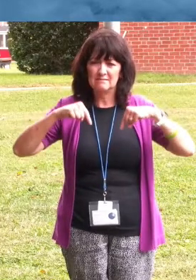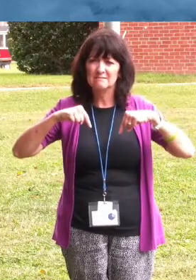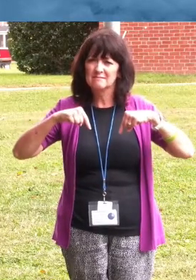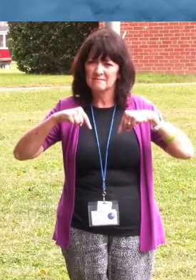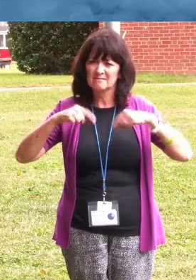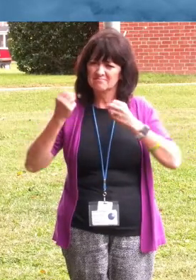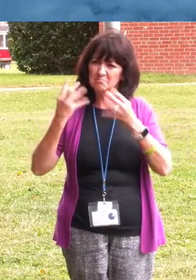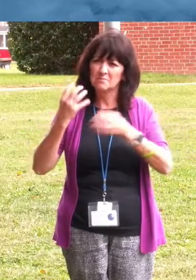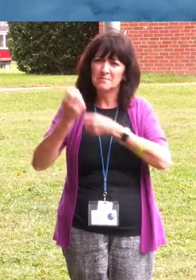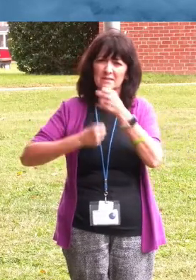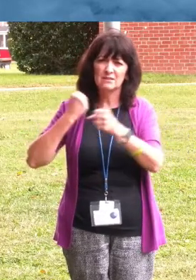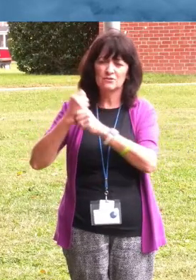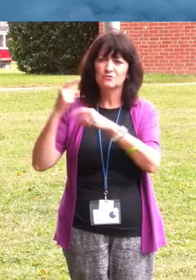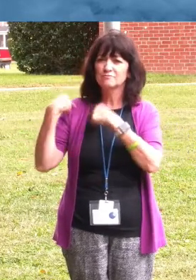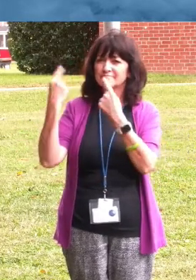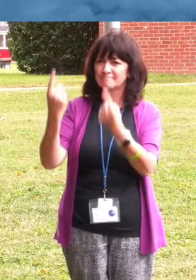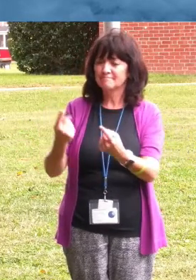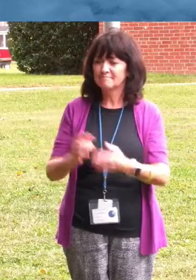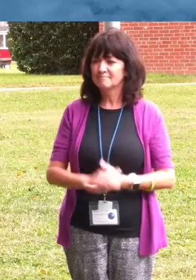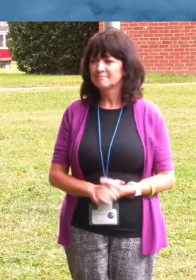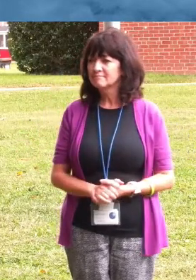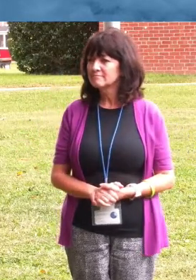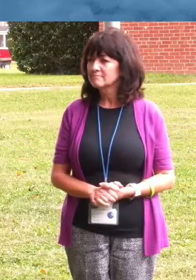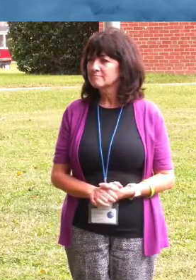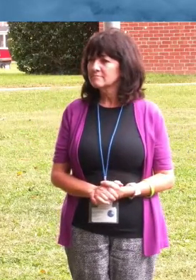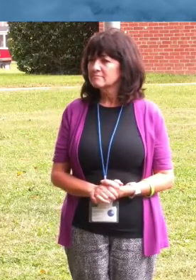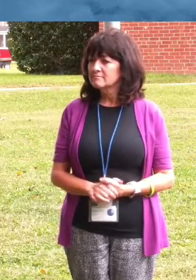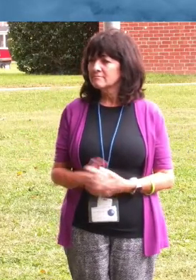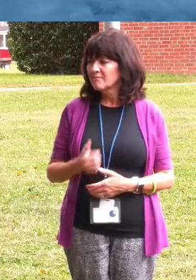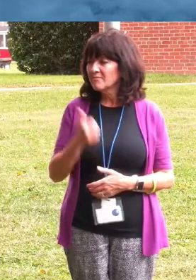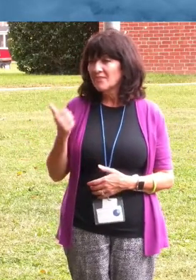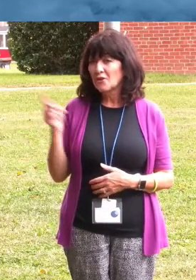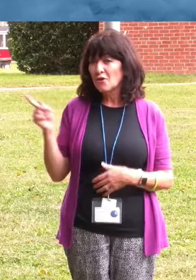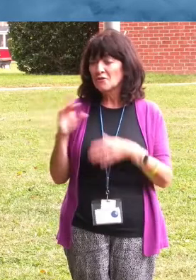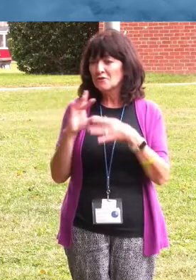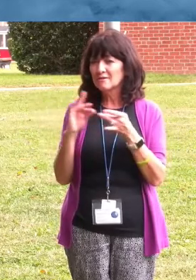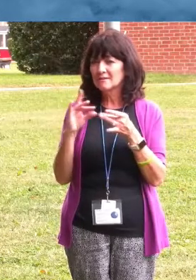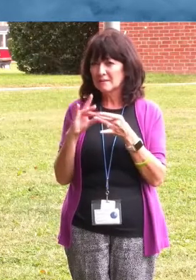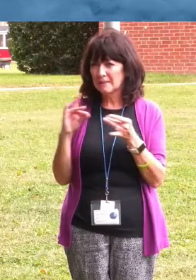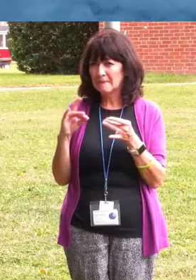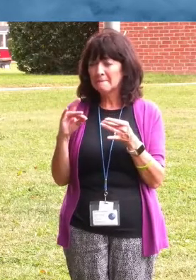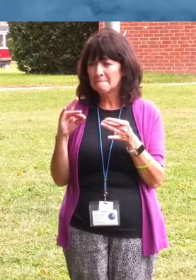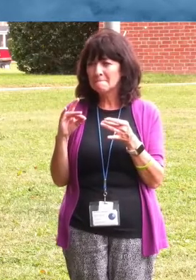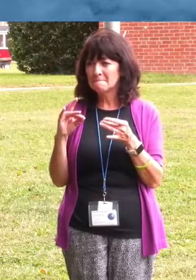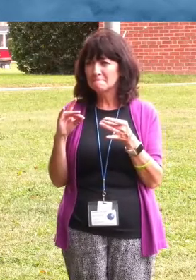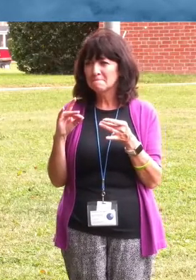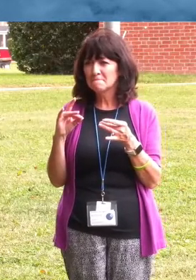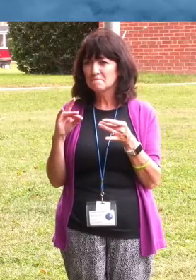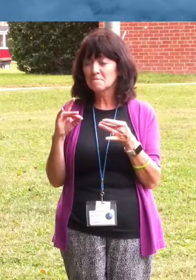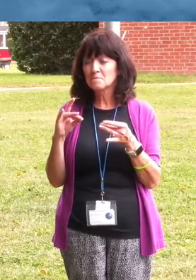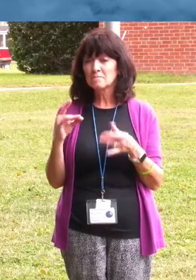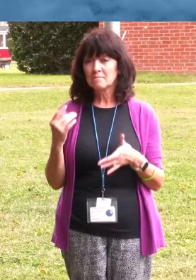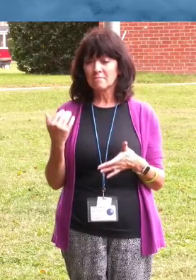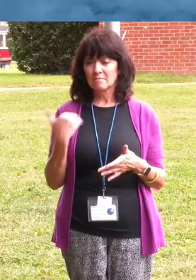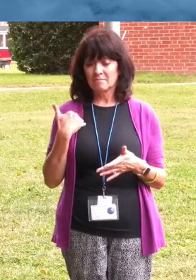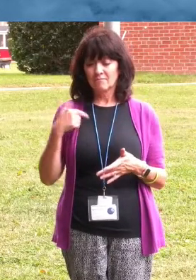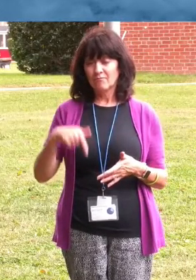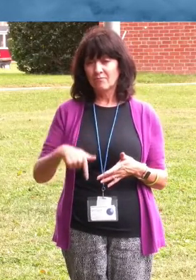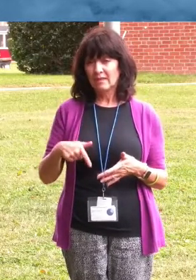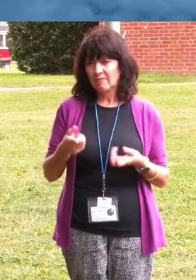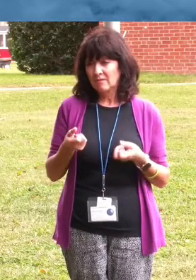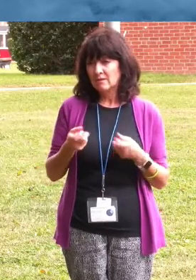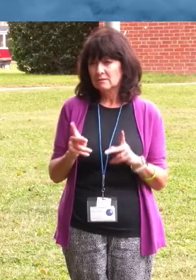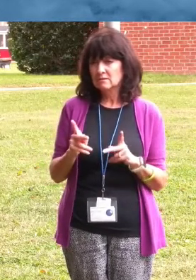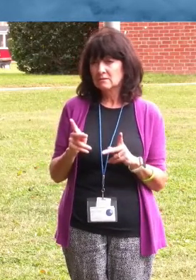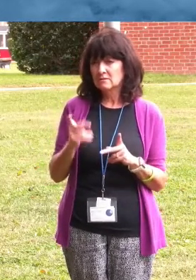so many years. And the other point that was made is that we have this opportunity again. The